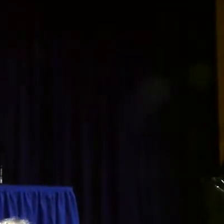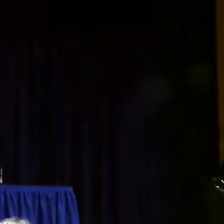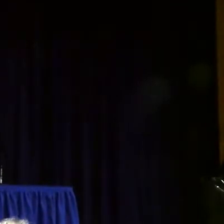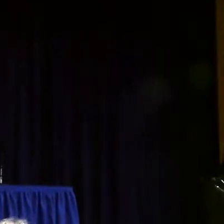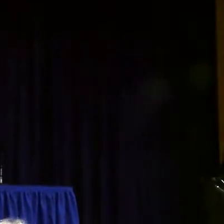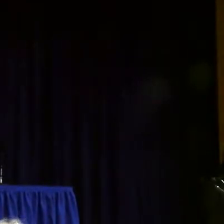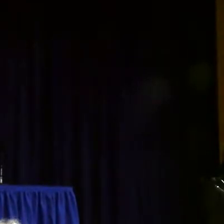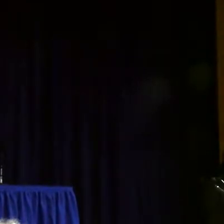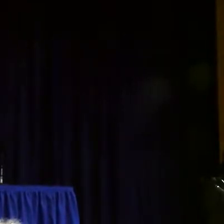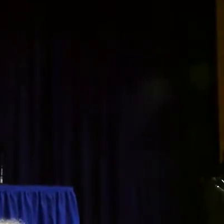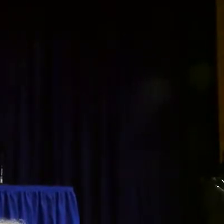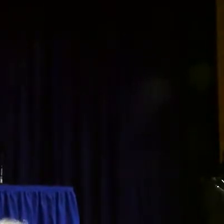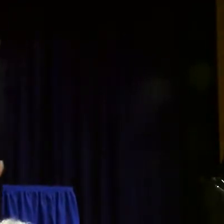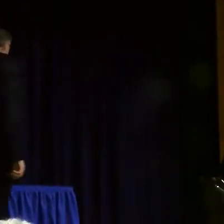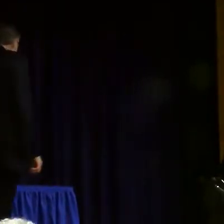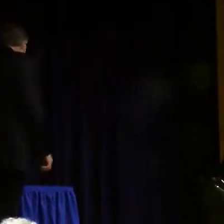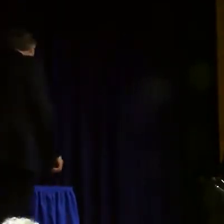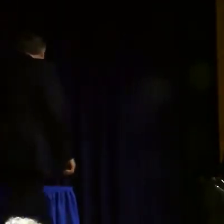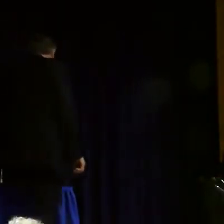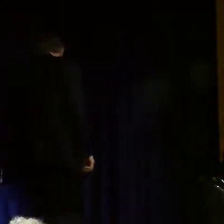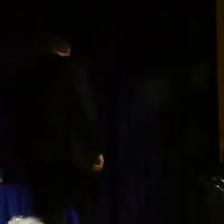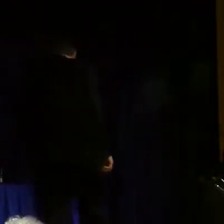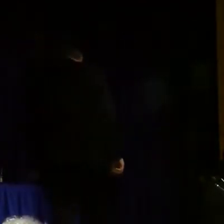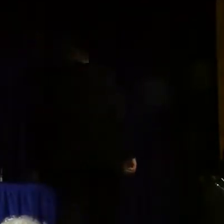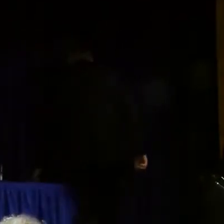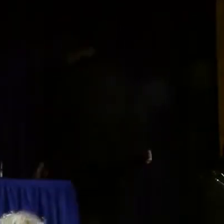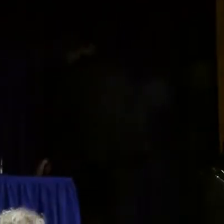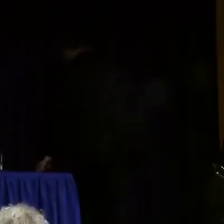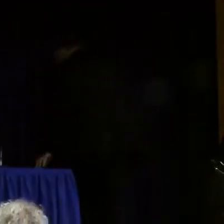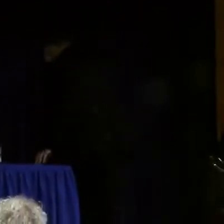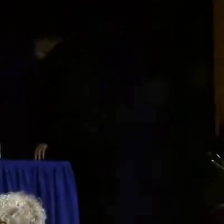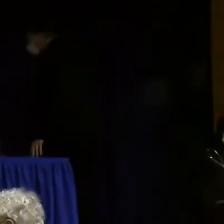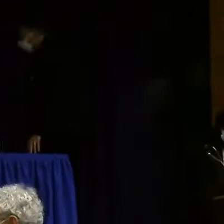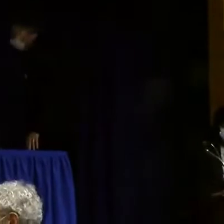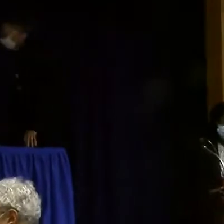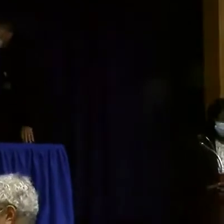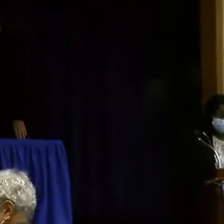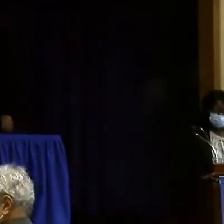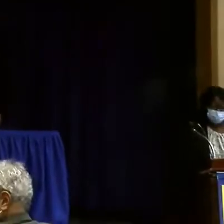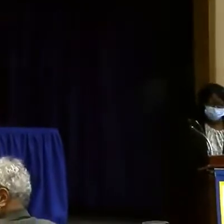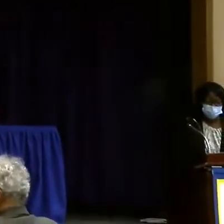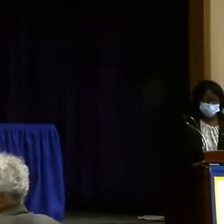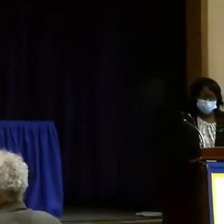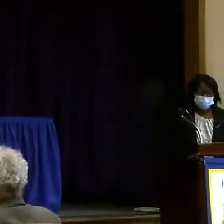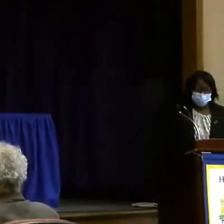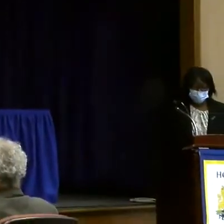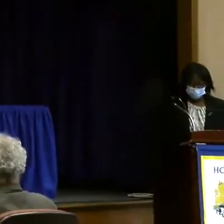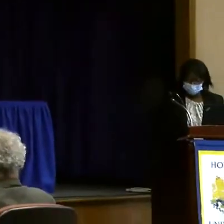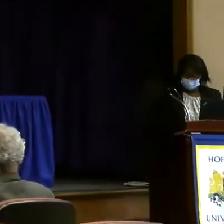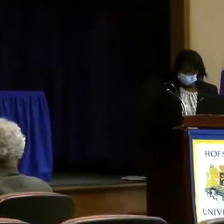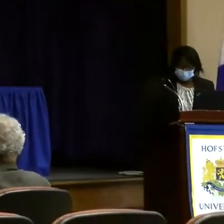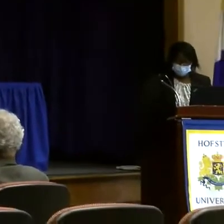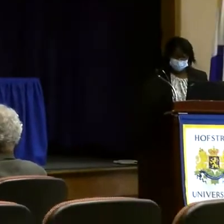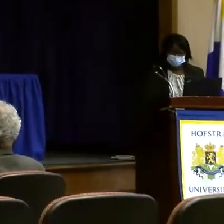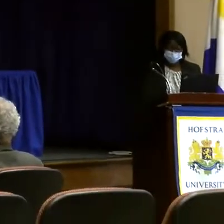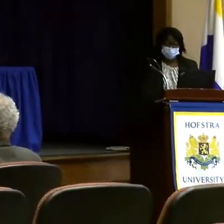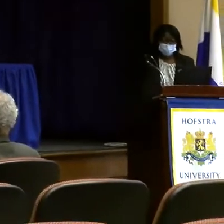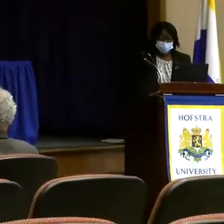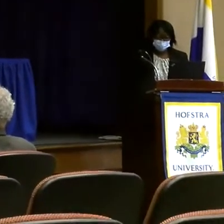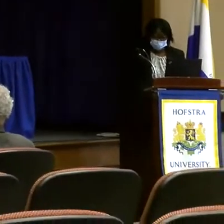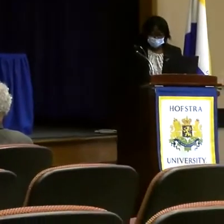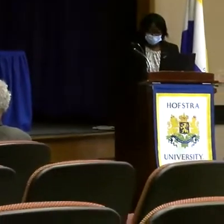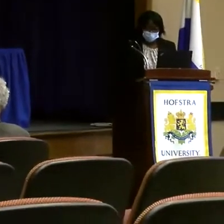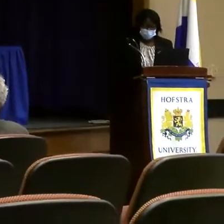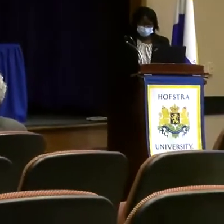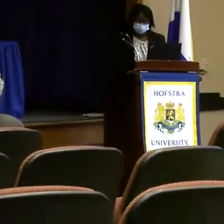We have Dr. Mary Lemp, who is the program director for the family nurse practitioner medical ethicist,